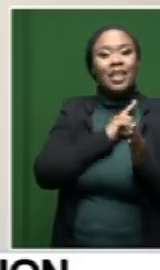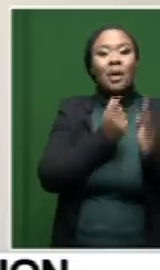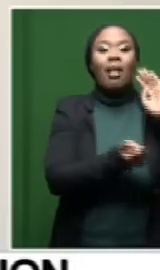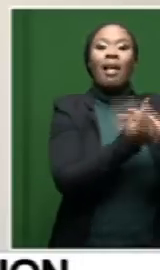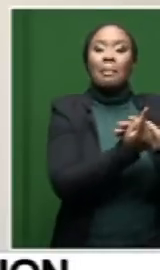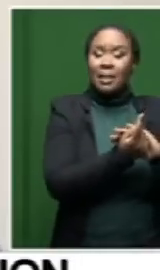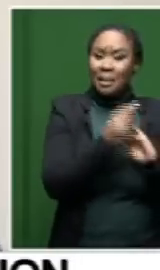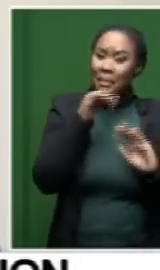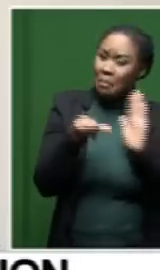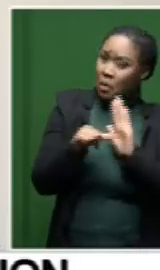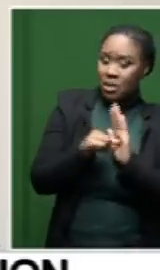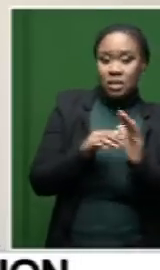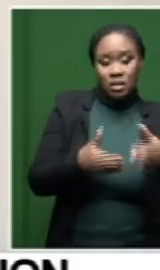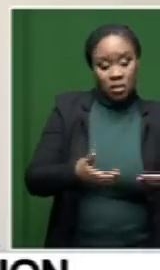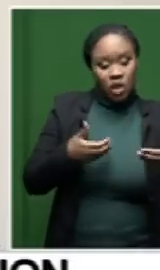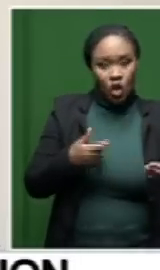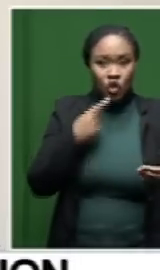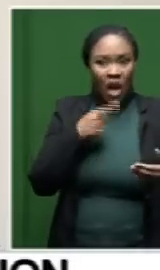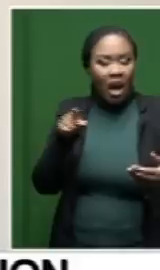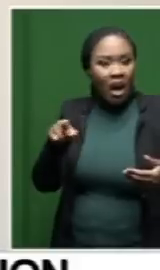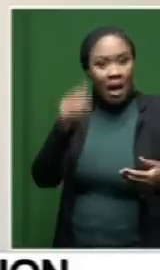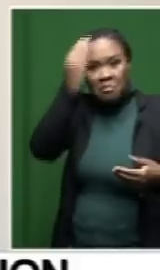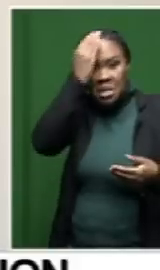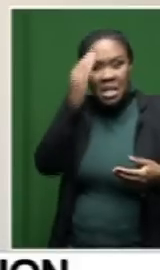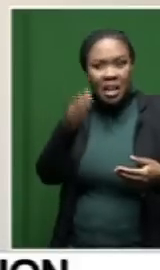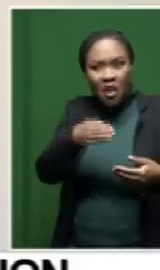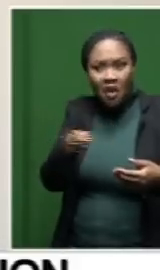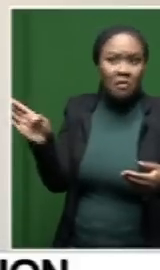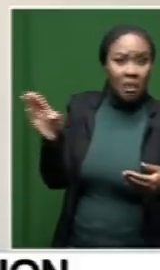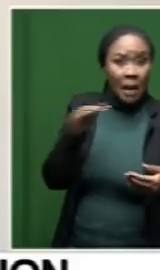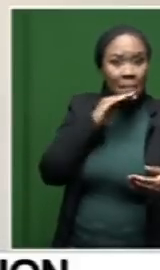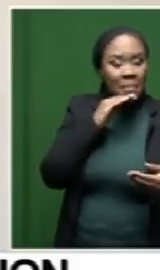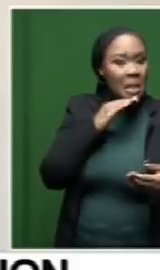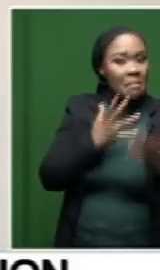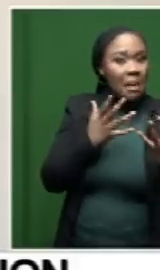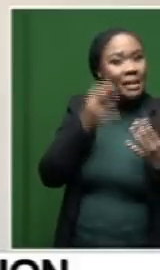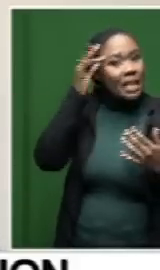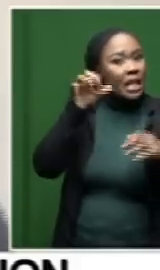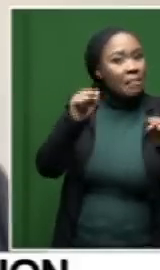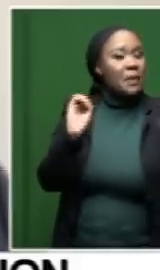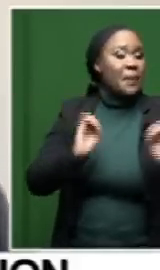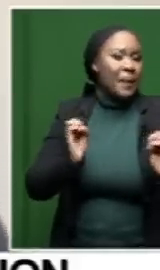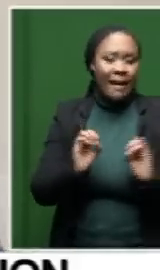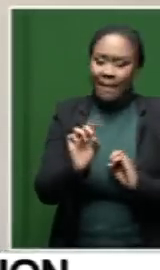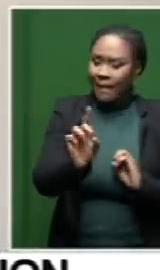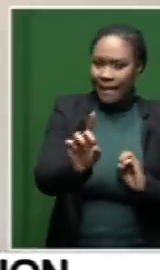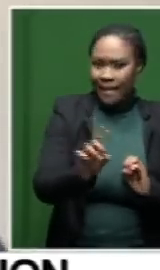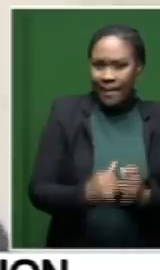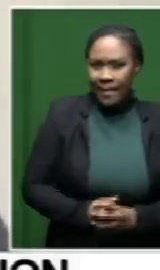you know, if we didn't have a president like Mr. Zuma, could we have state capture? So for the